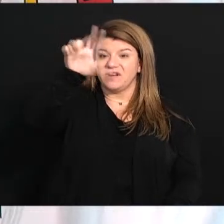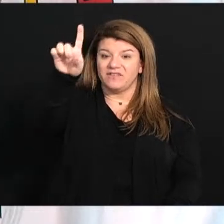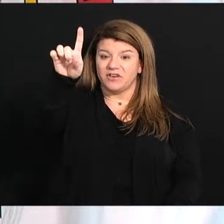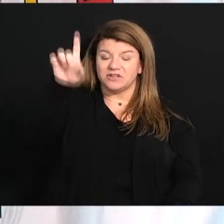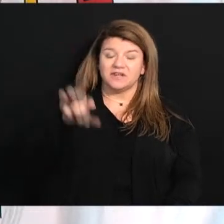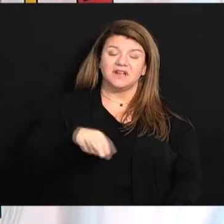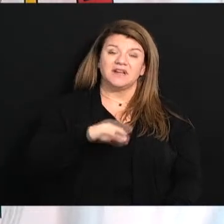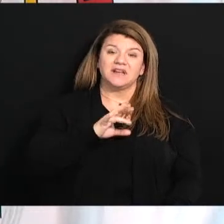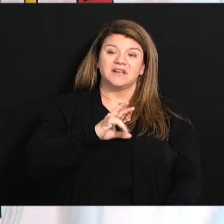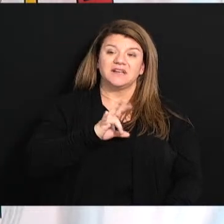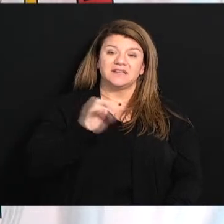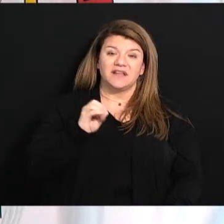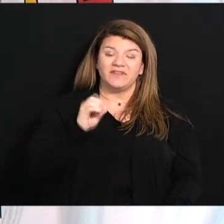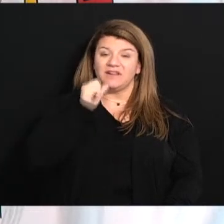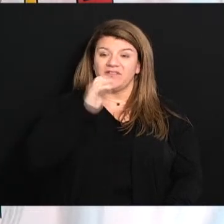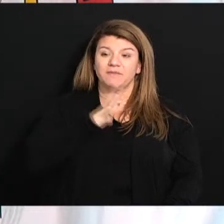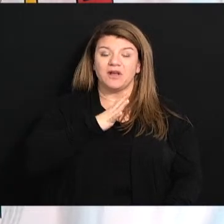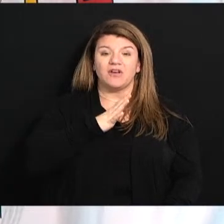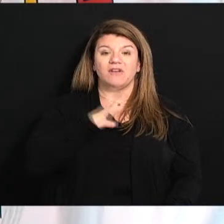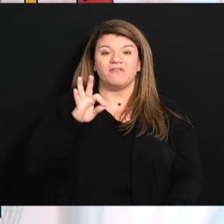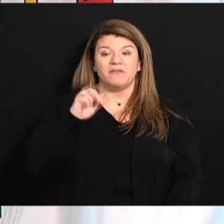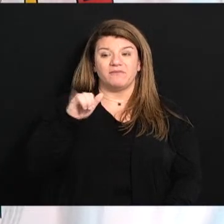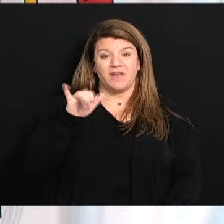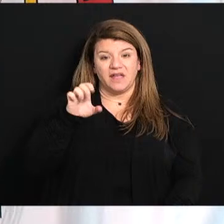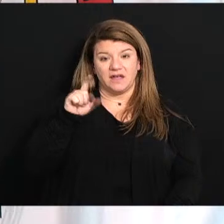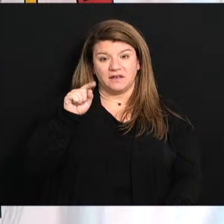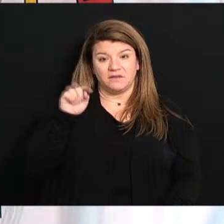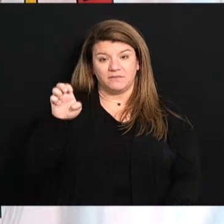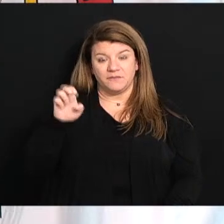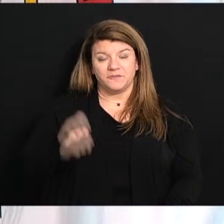6,851st death is a 70-year-old female from Fayette County.